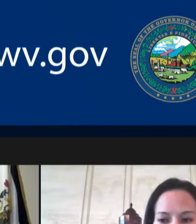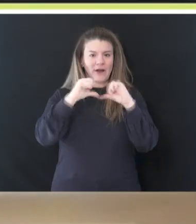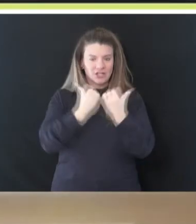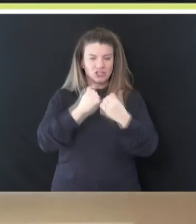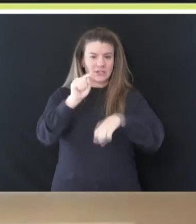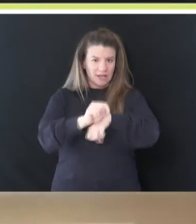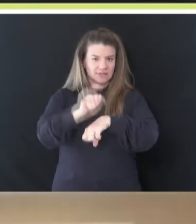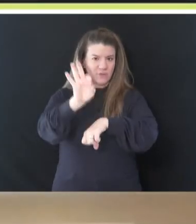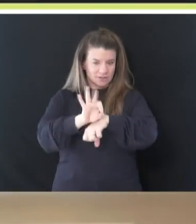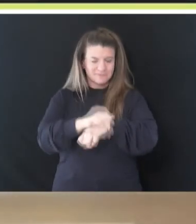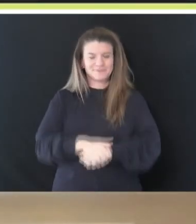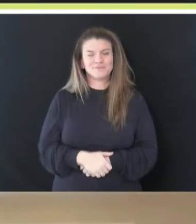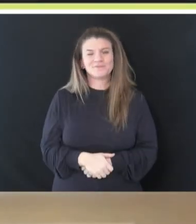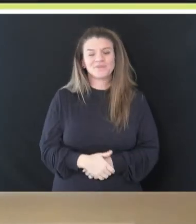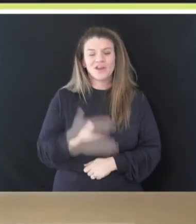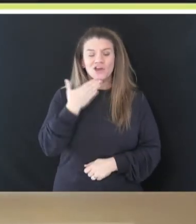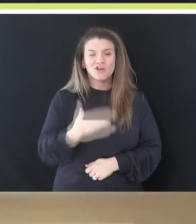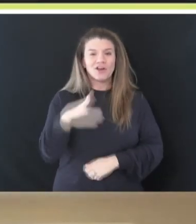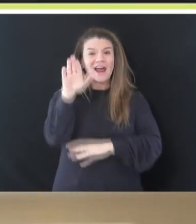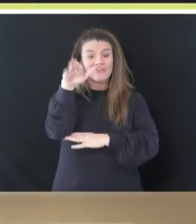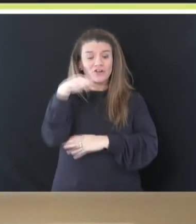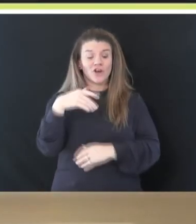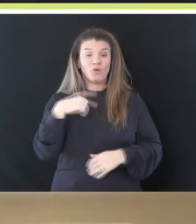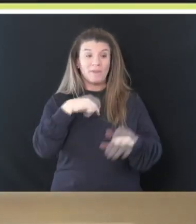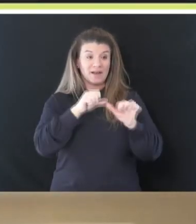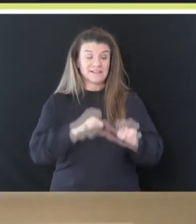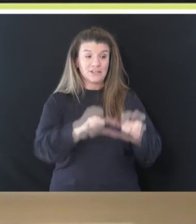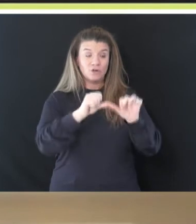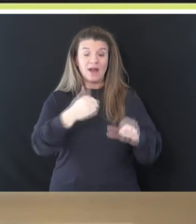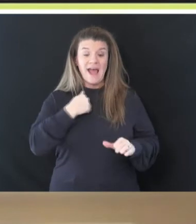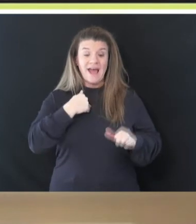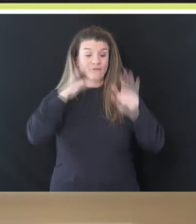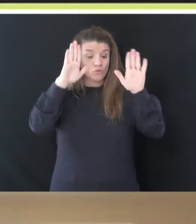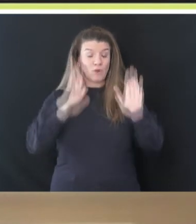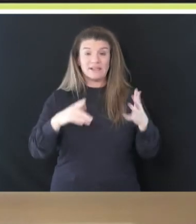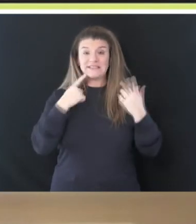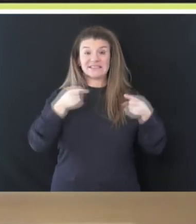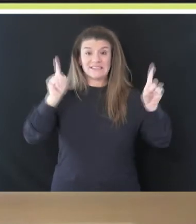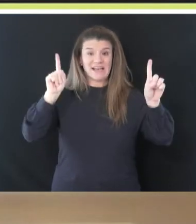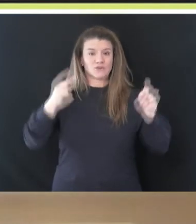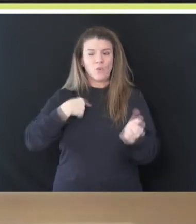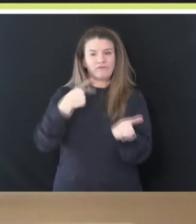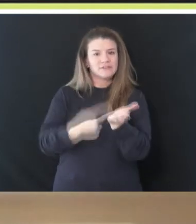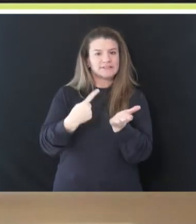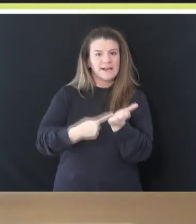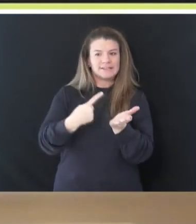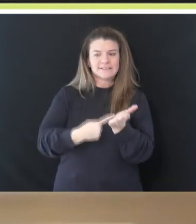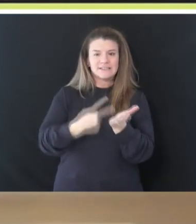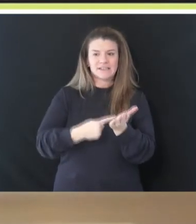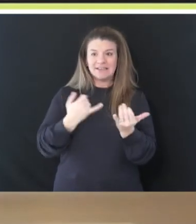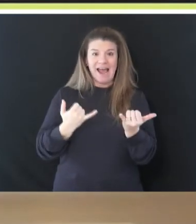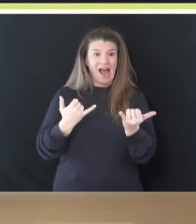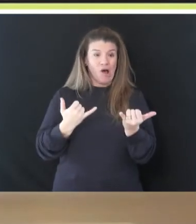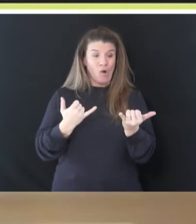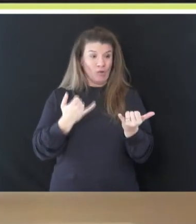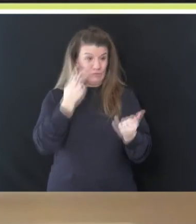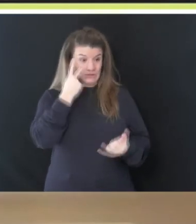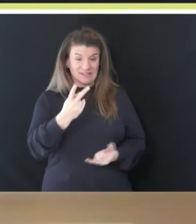Good afternoon. As the Governor pointed out, we continue to have great success. We've gone over 101% of